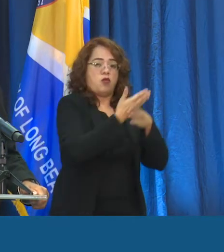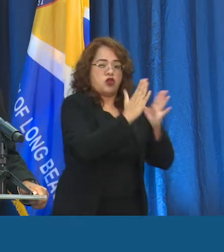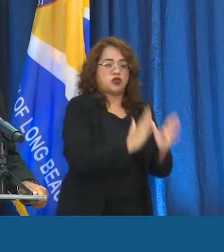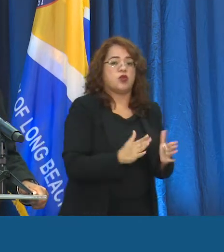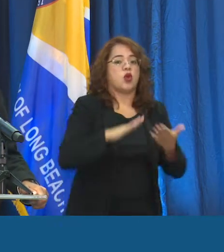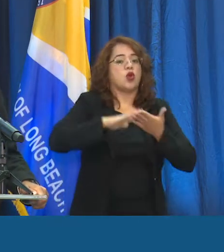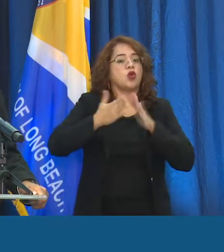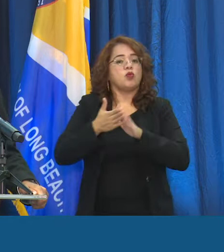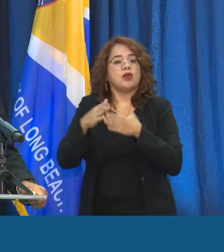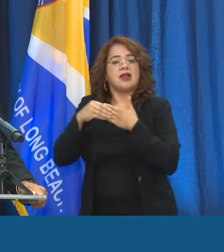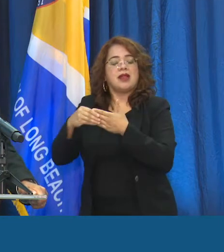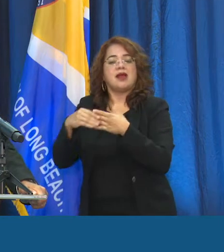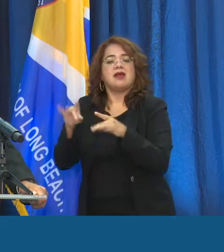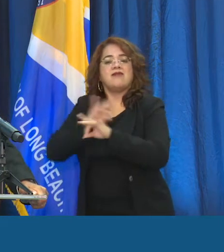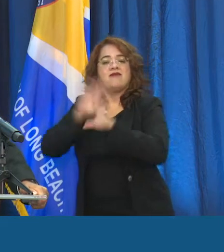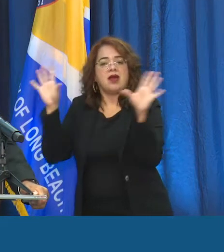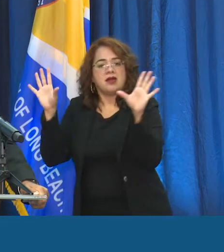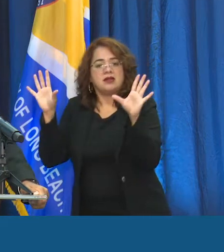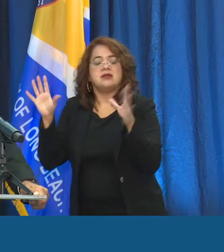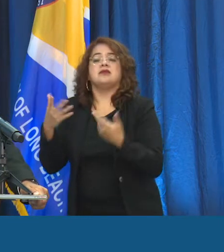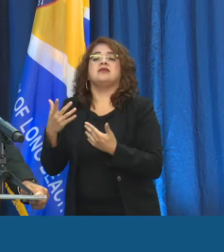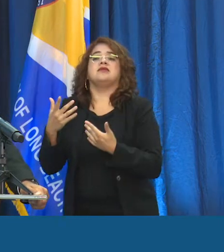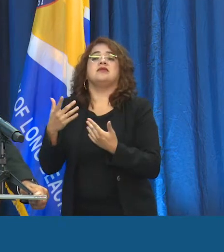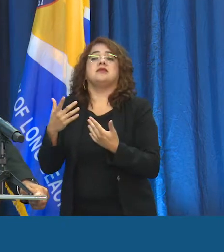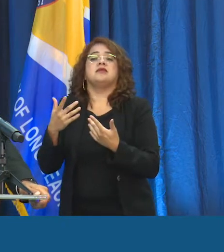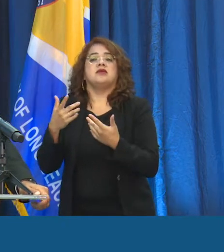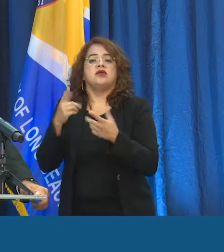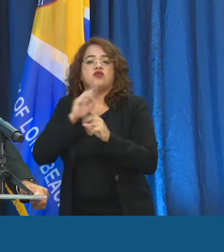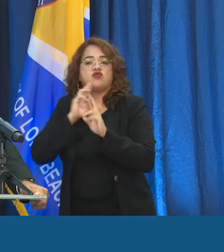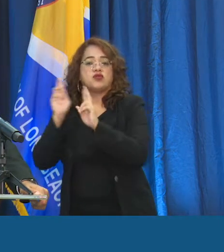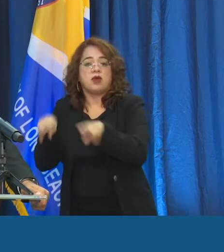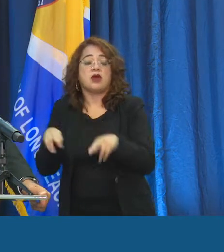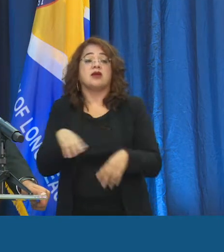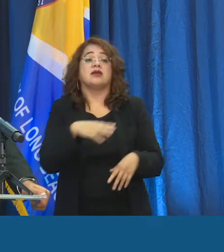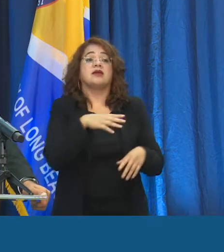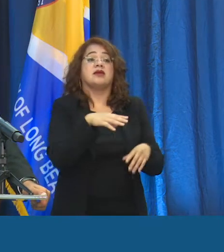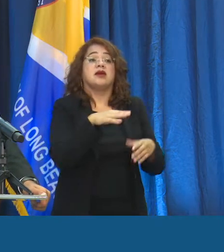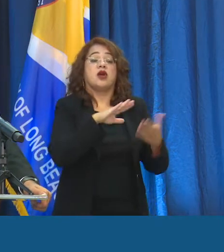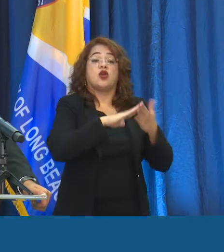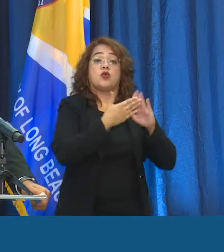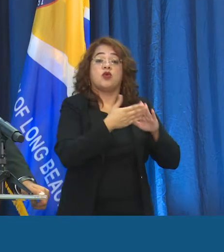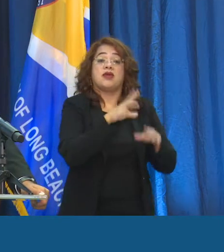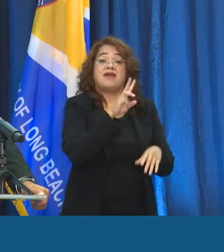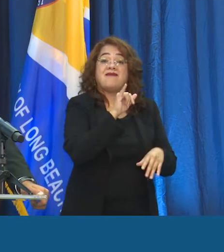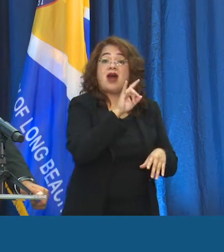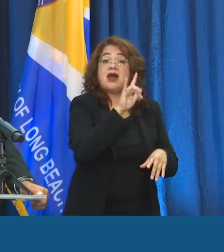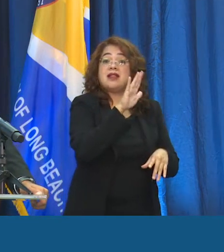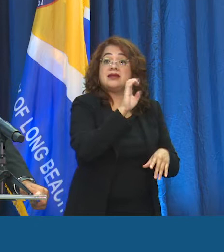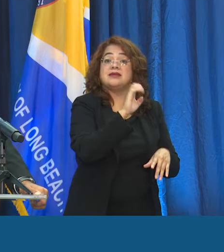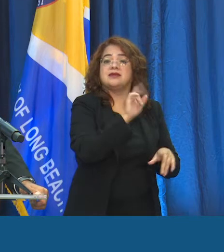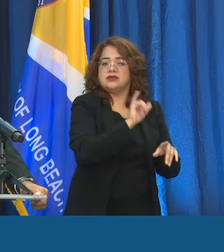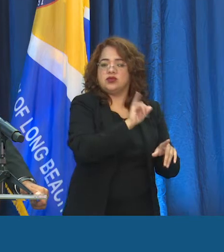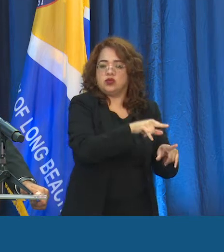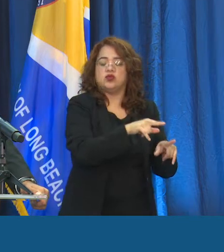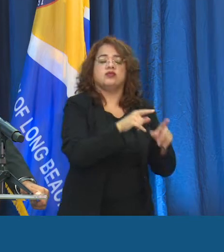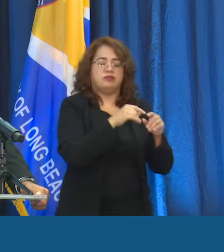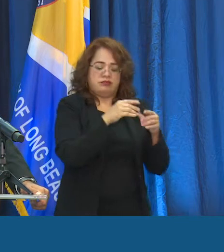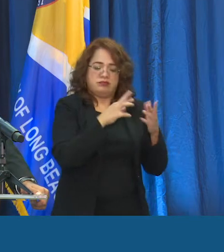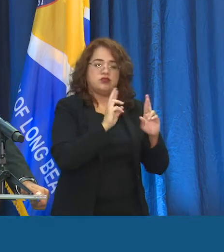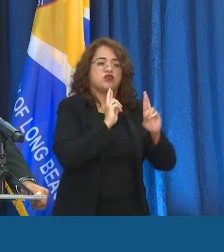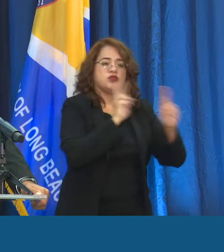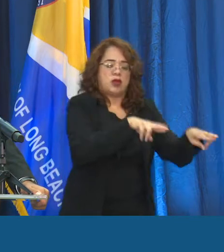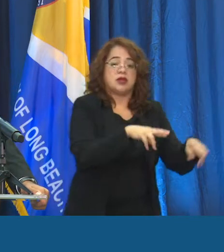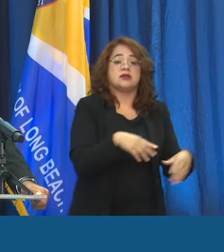crisis response, violence prevention, and investments in public social workers. We're also proposing that 2